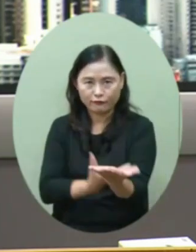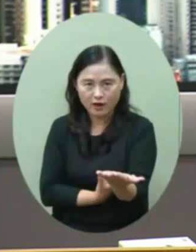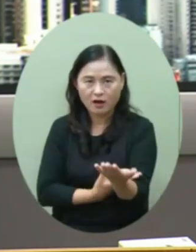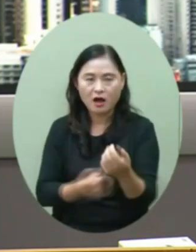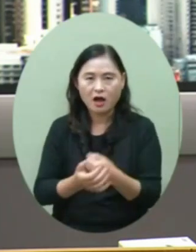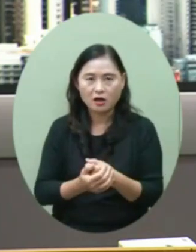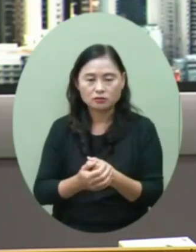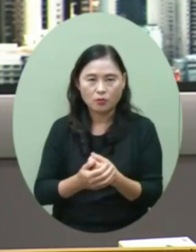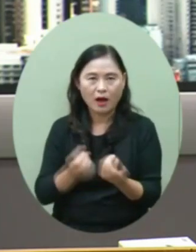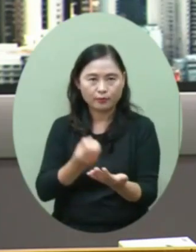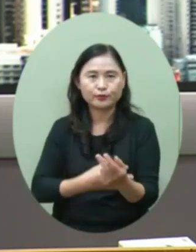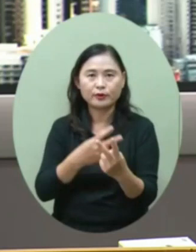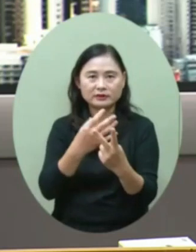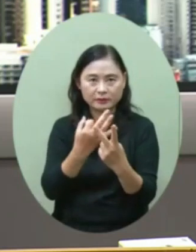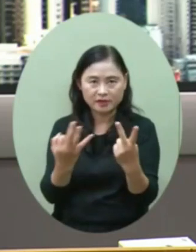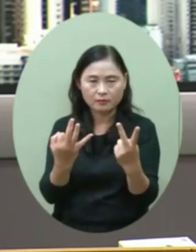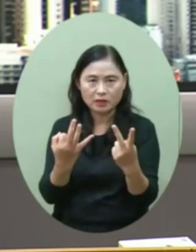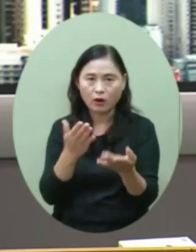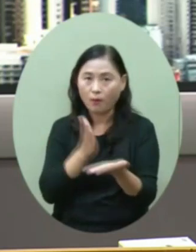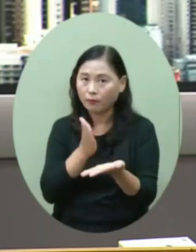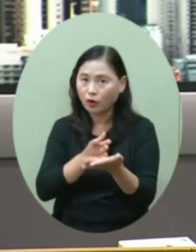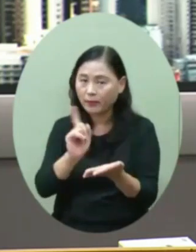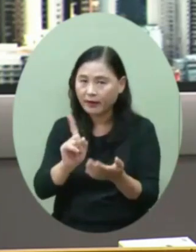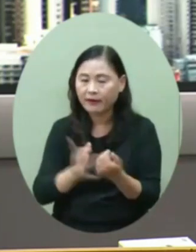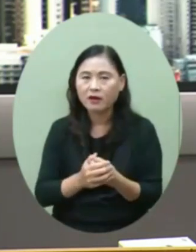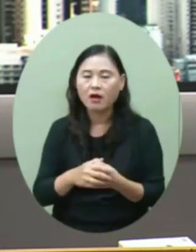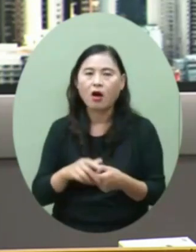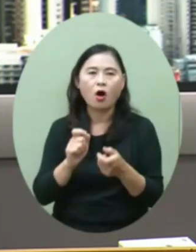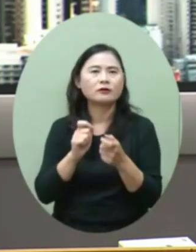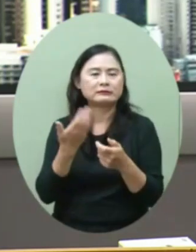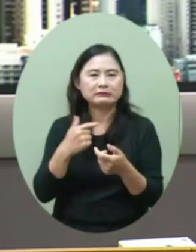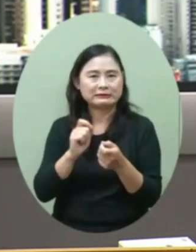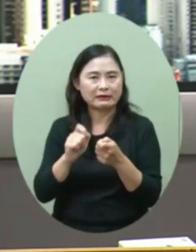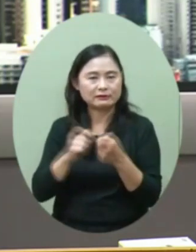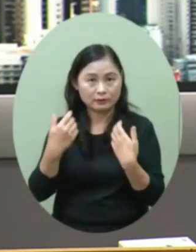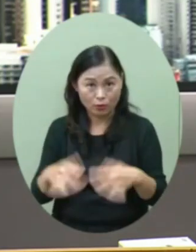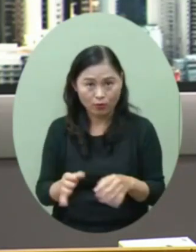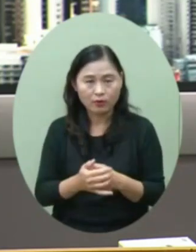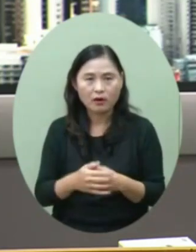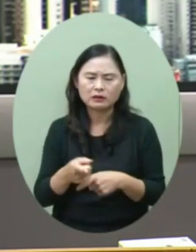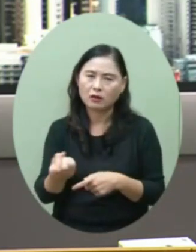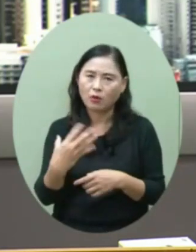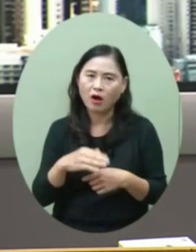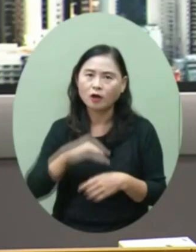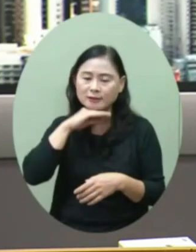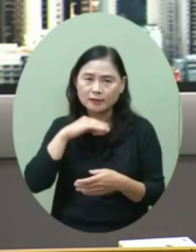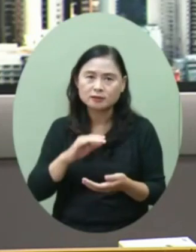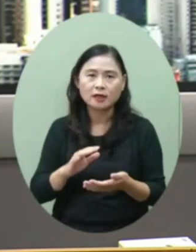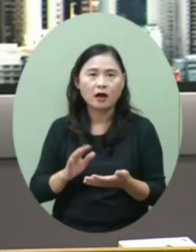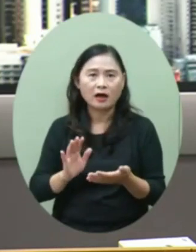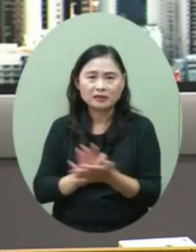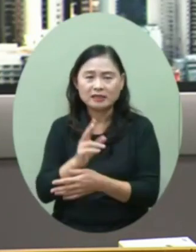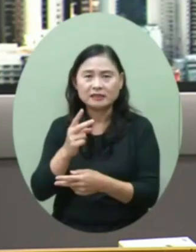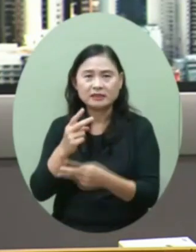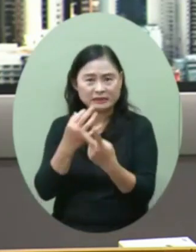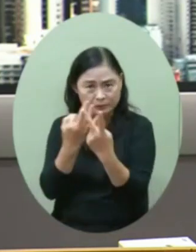deploying this explanation that somebody said, we have been waiting for 23 years that Hong Kong SAR still could not